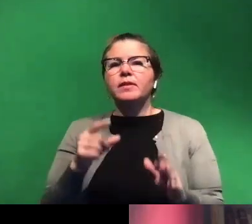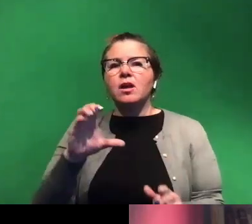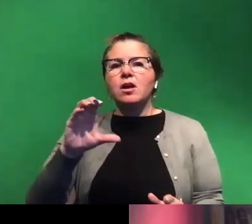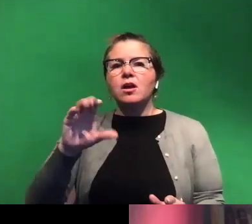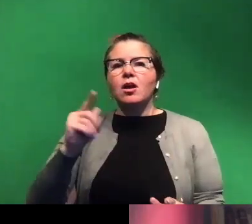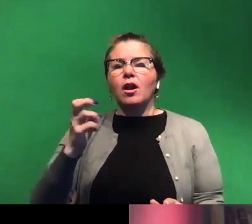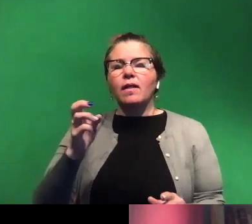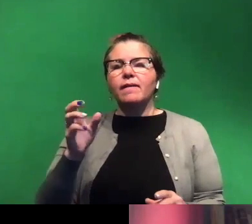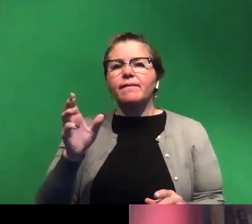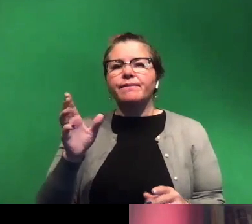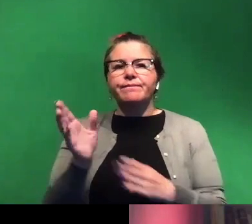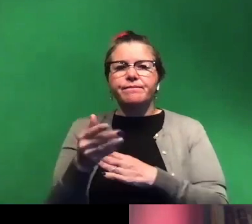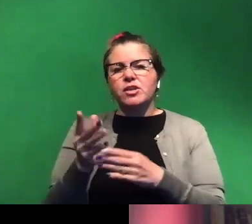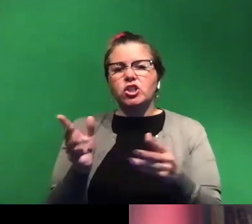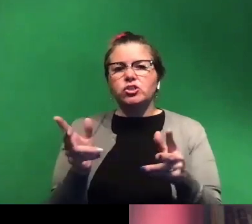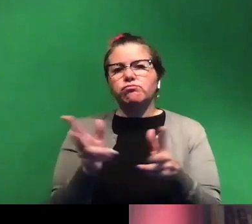mating